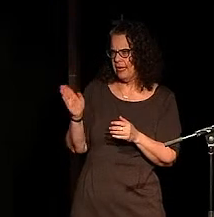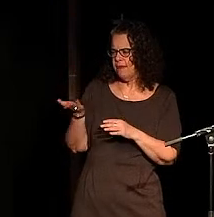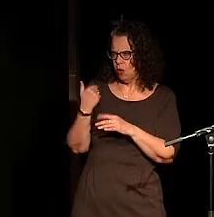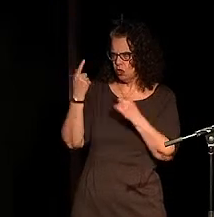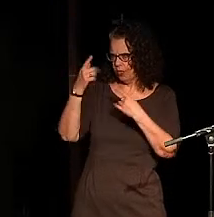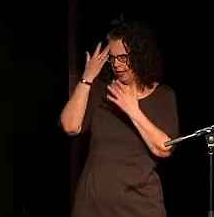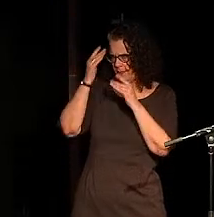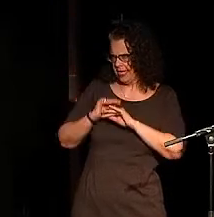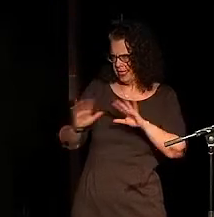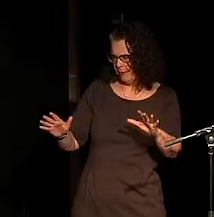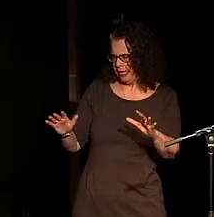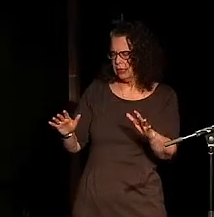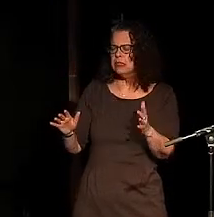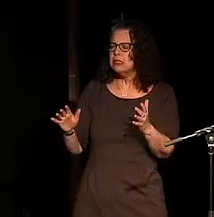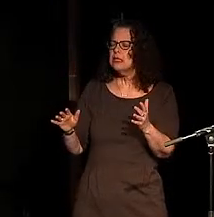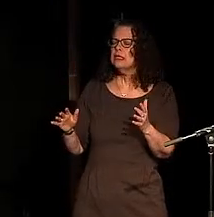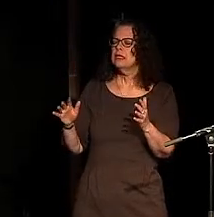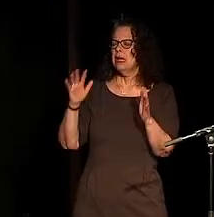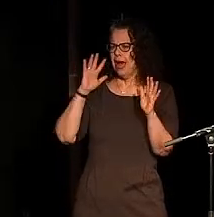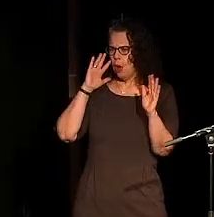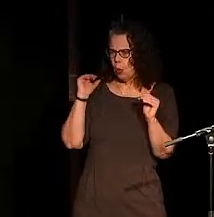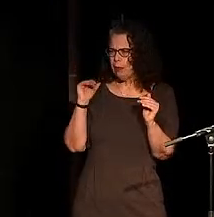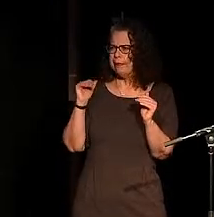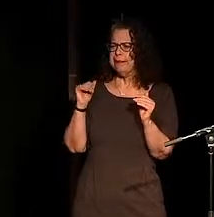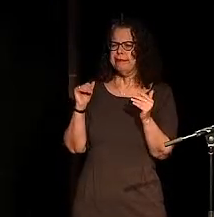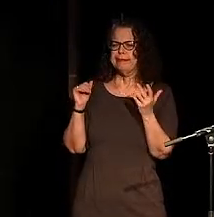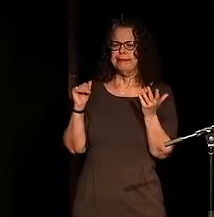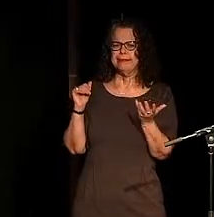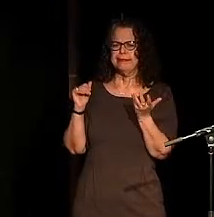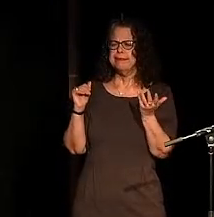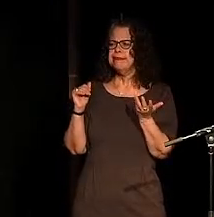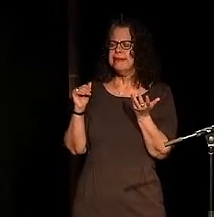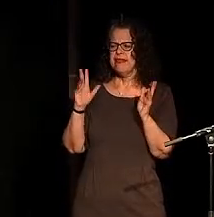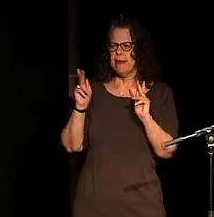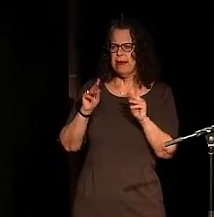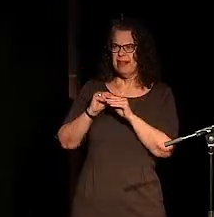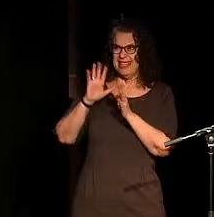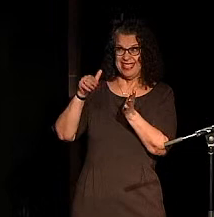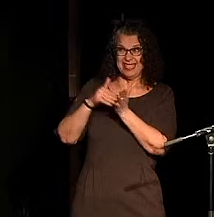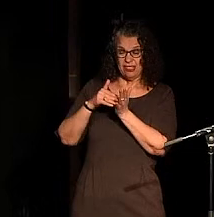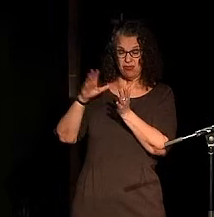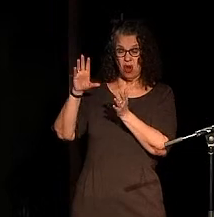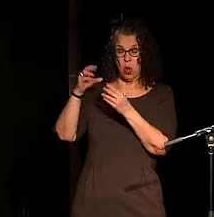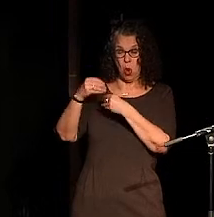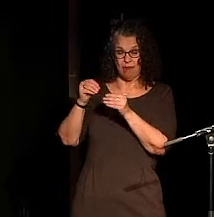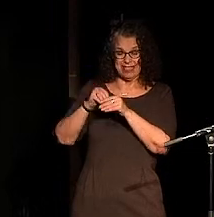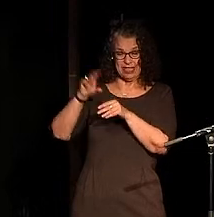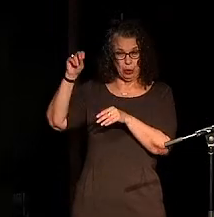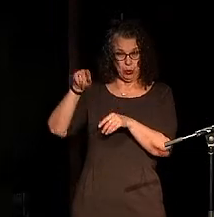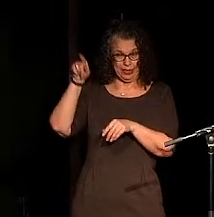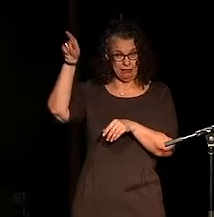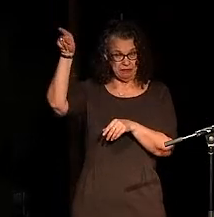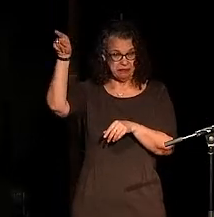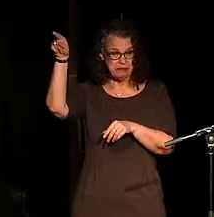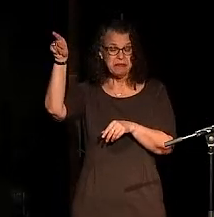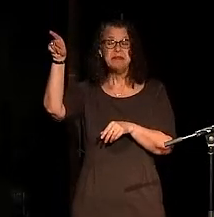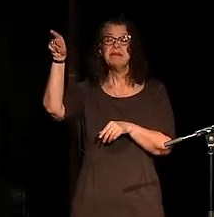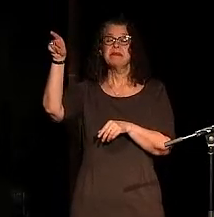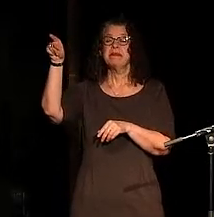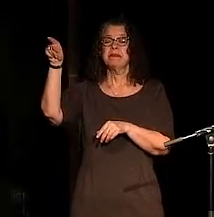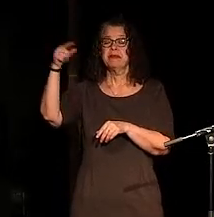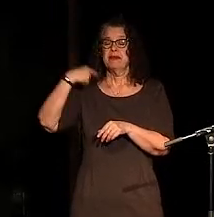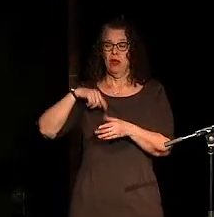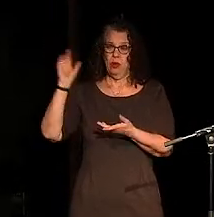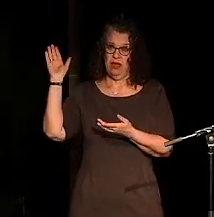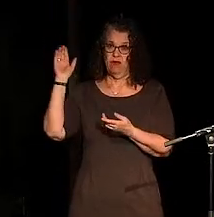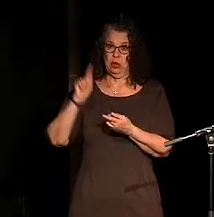pandemic. I hope that people at the central office understand that we have already reduced